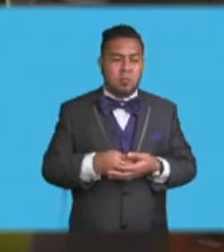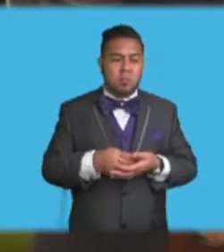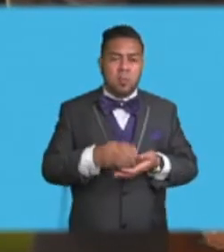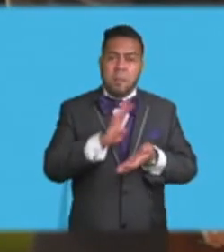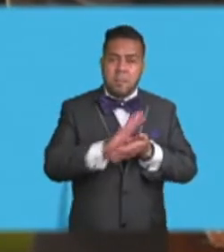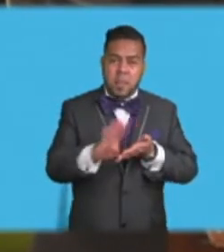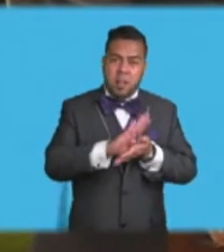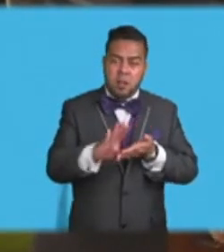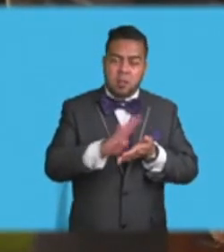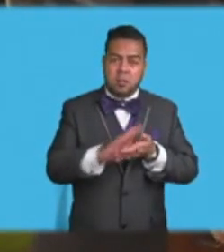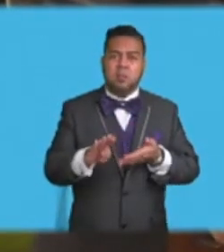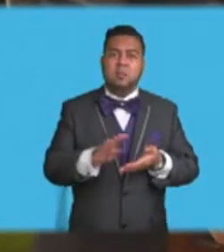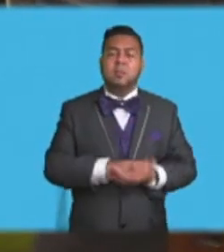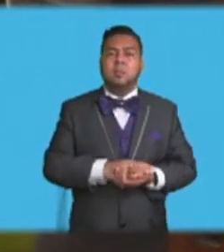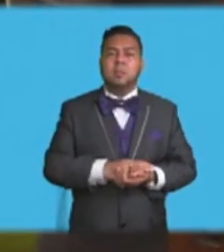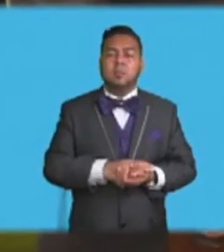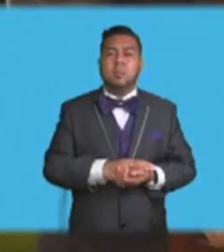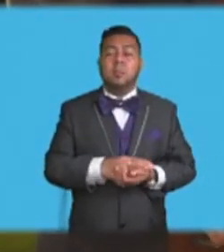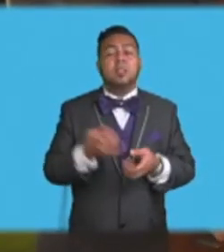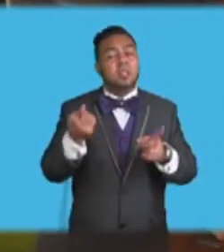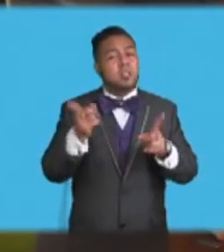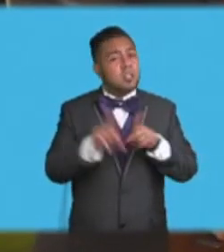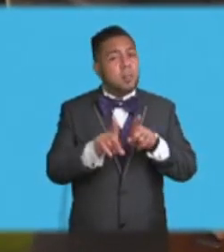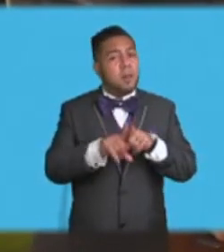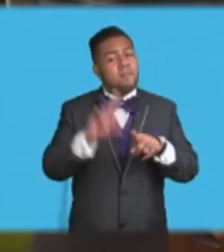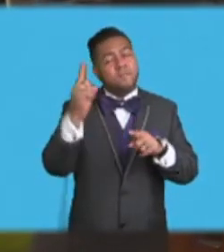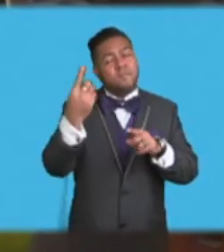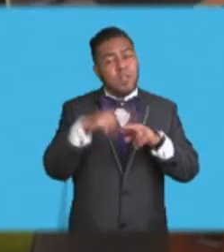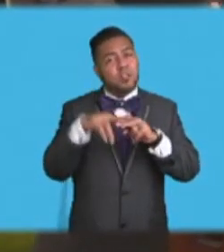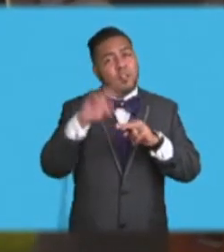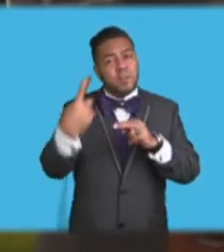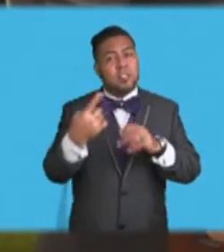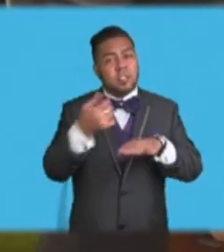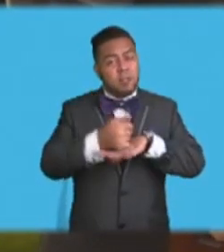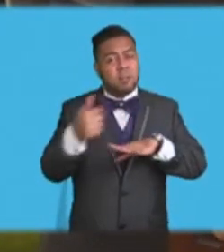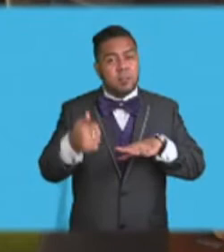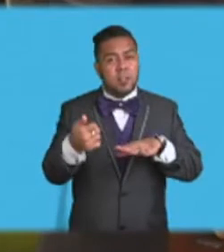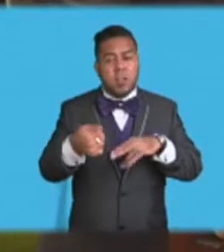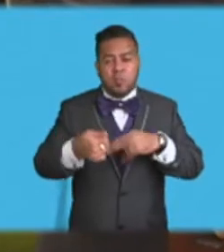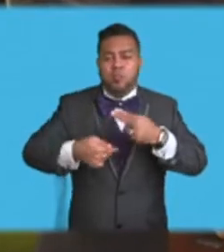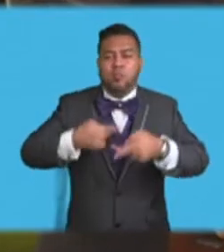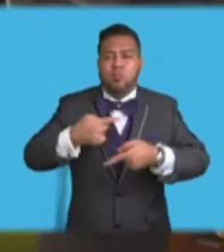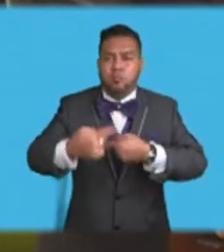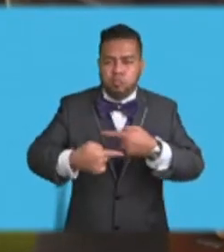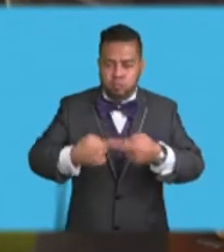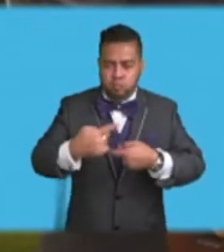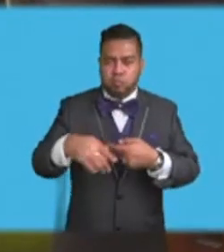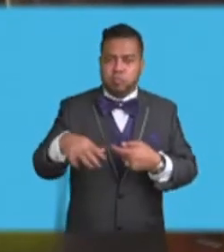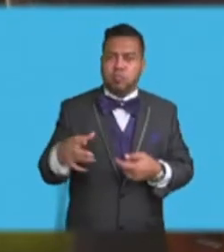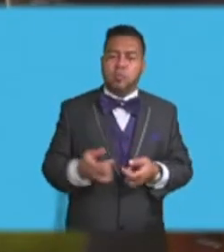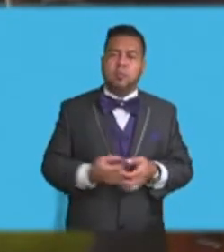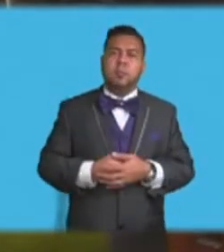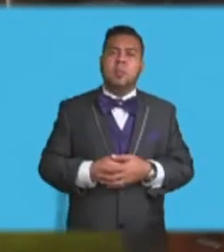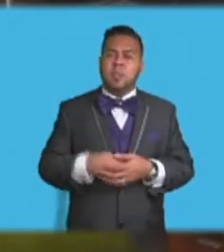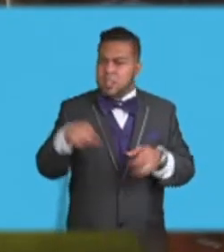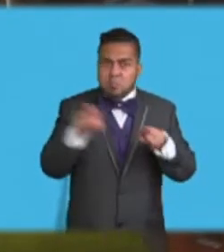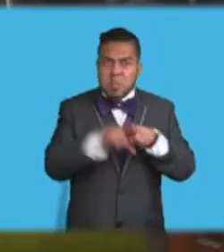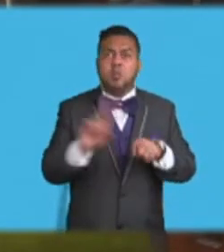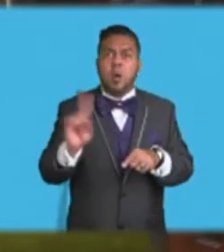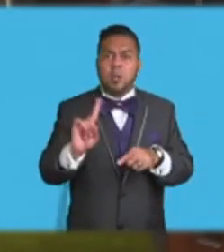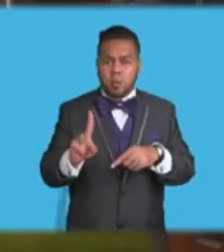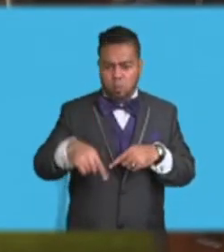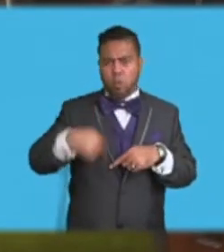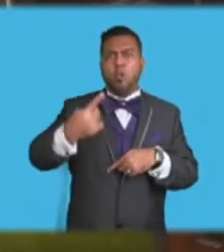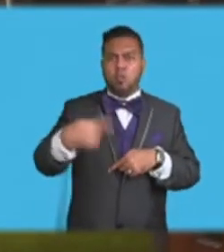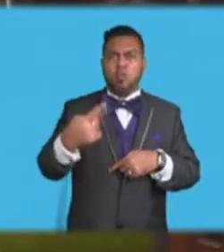SDL government and later on the Fiji First government has had to roll over this debt. This means that we are still paying for this debt, and